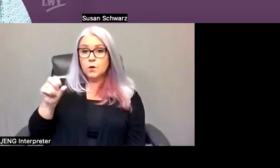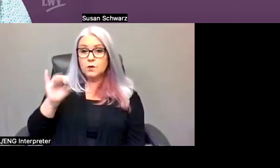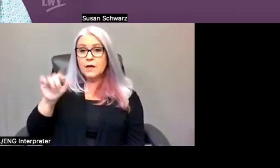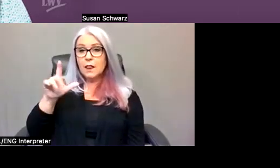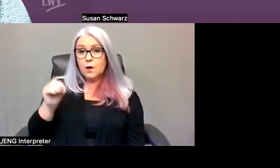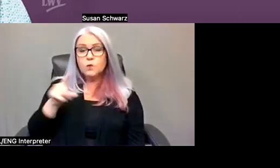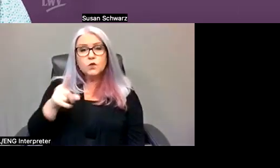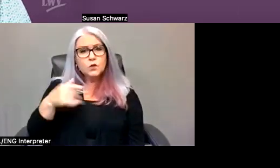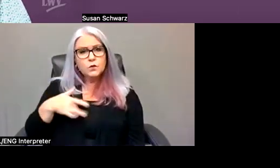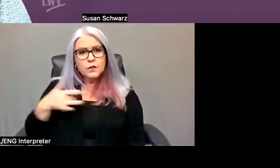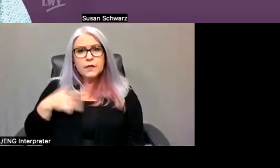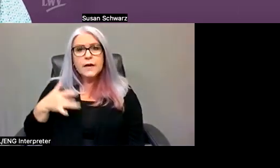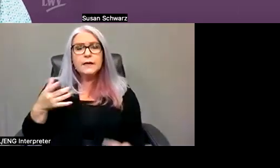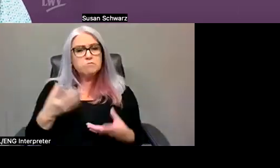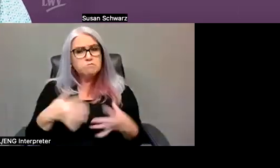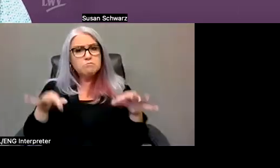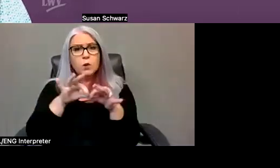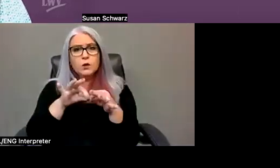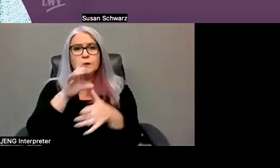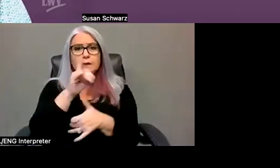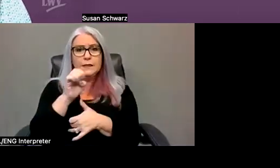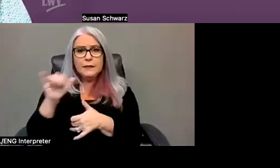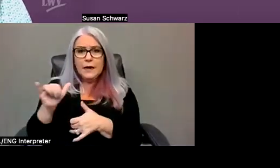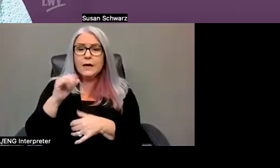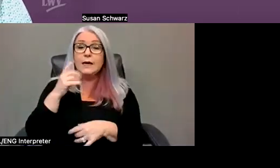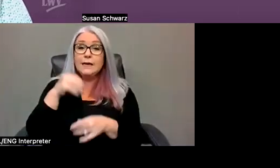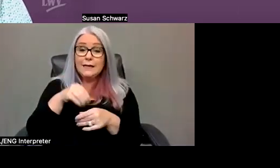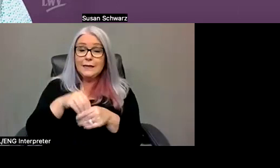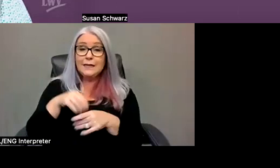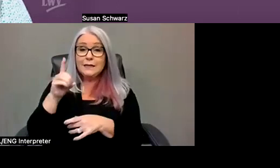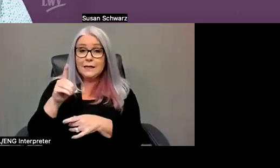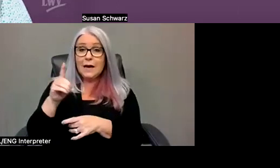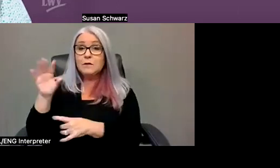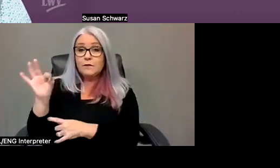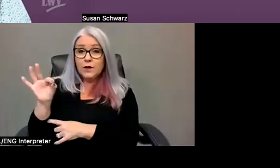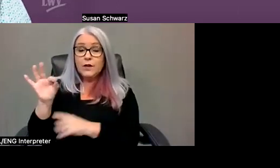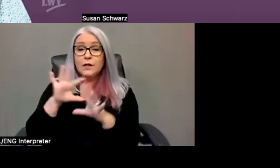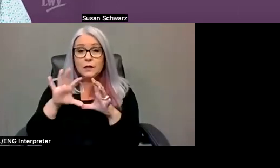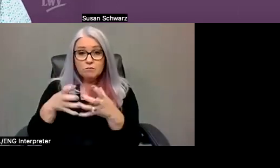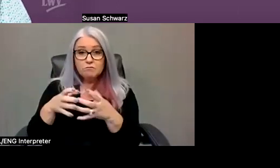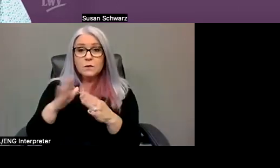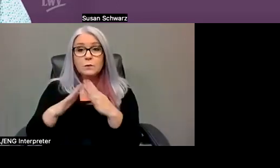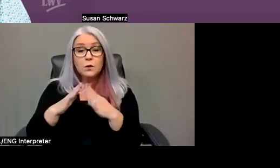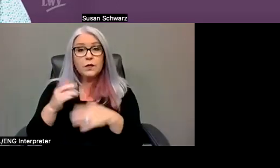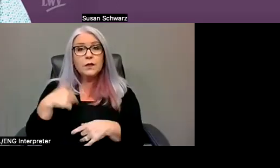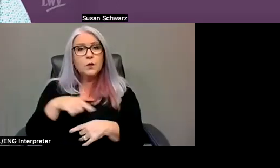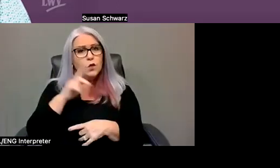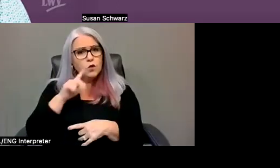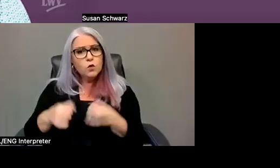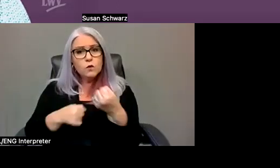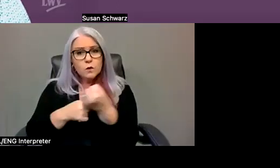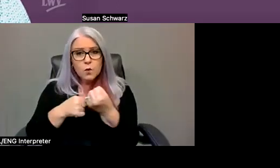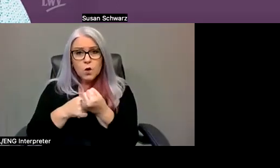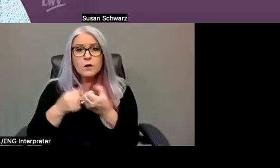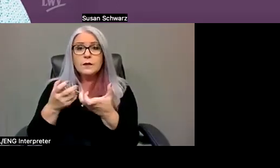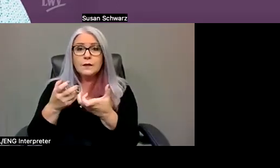and inclusion in the Dobbs Ferry community? And if so, have you facilitated or would you facilitate any